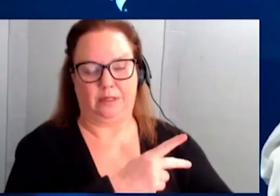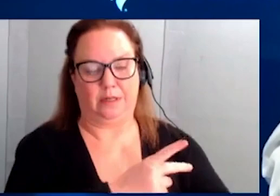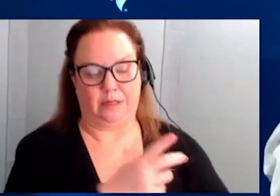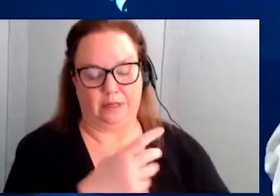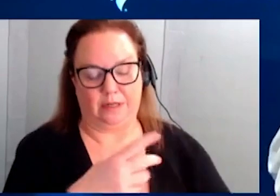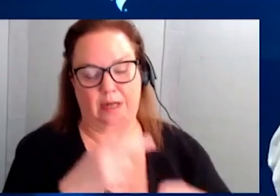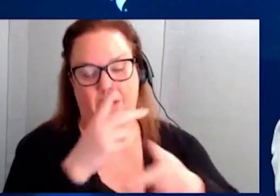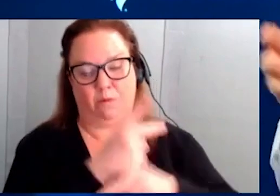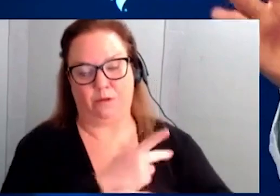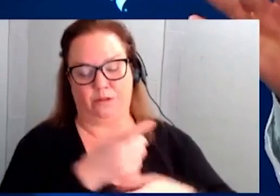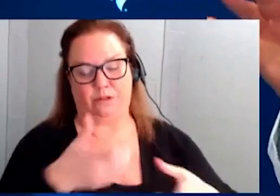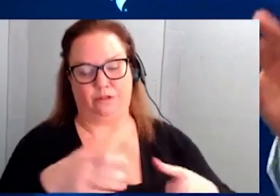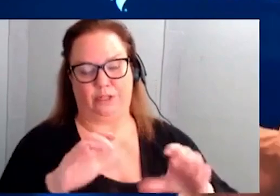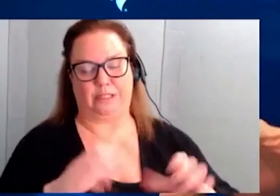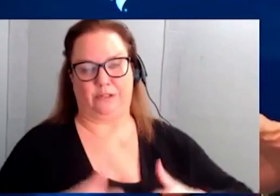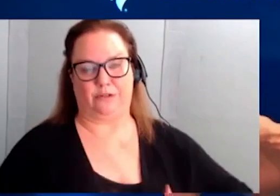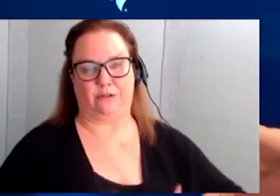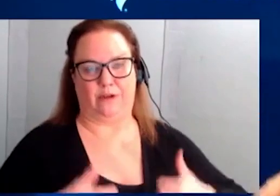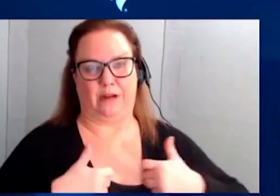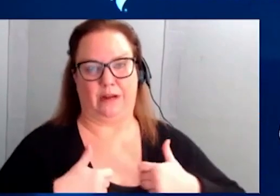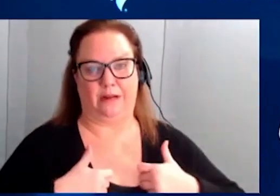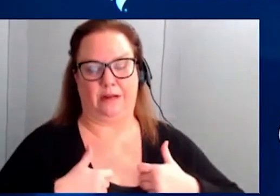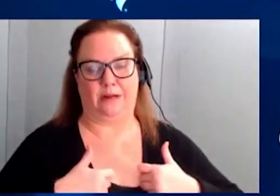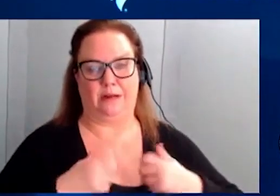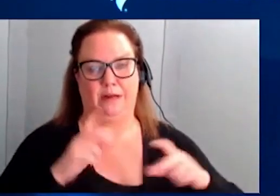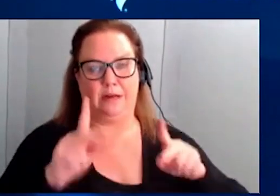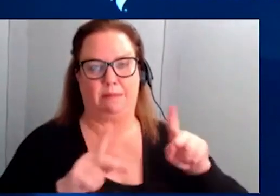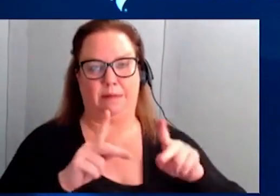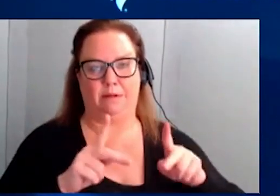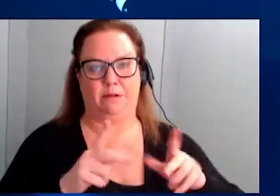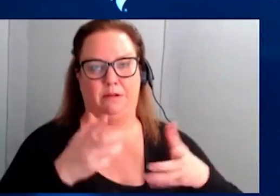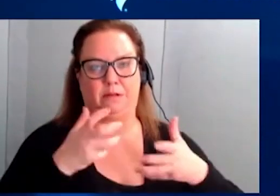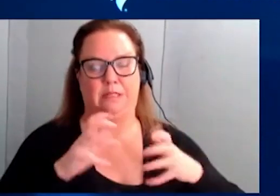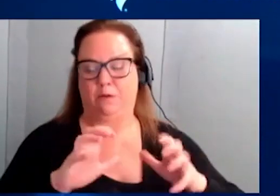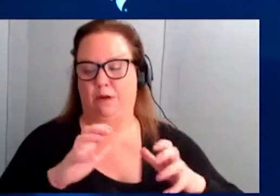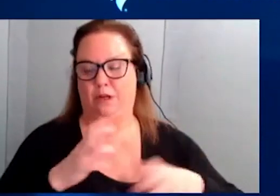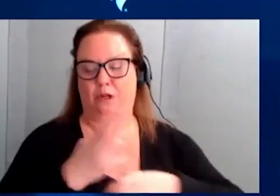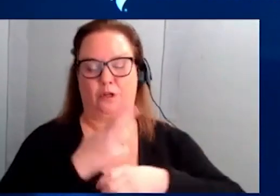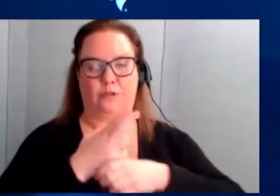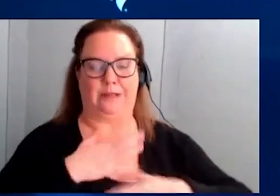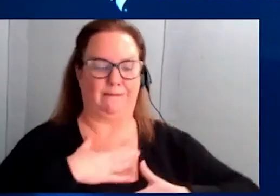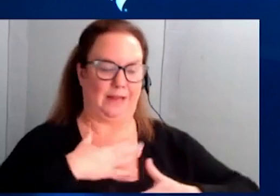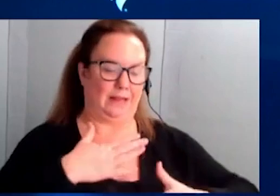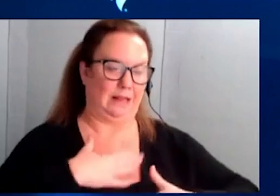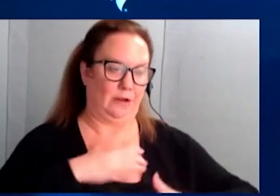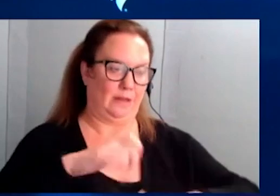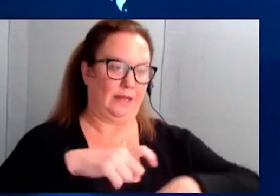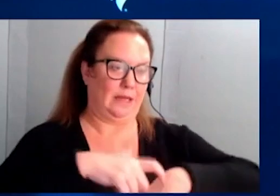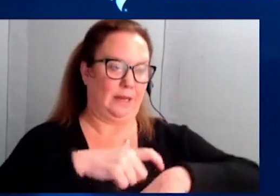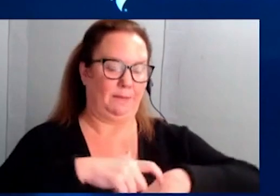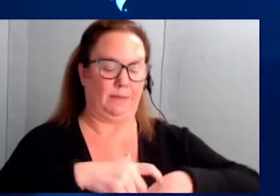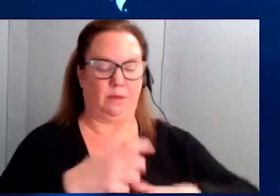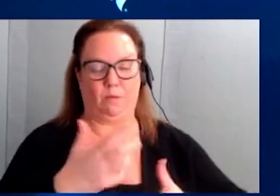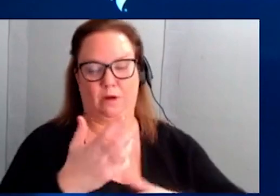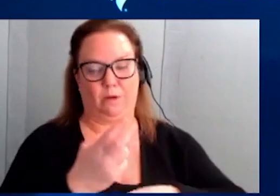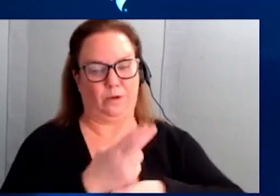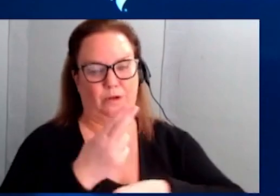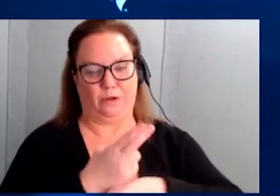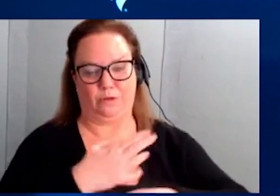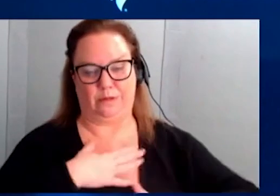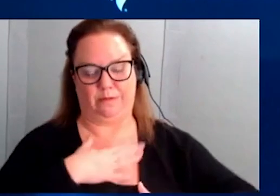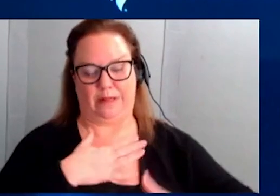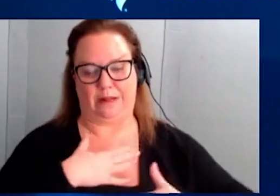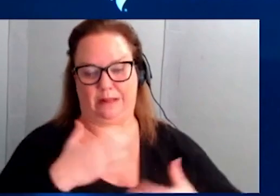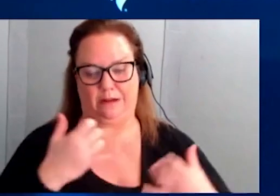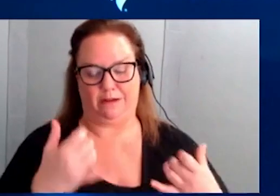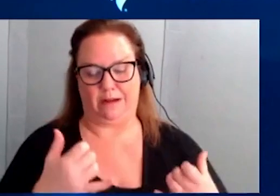of survival. So people didn't want to have to use the ventilator in patients then. We don't want to have to use the ventilator now, but it was really a critical issue back at the